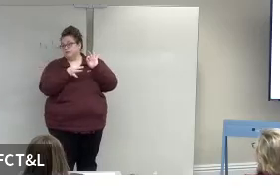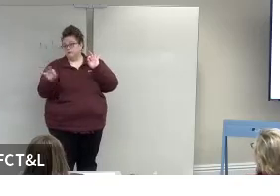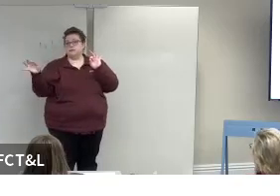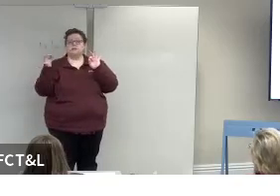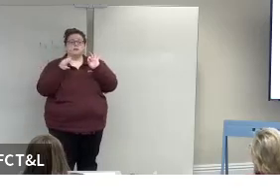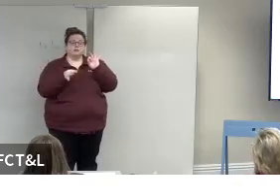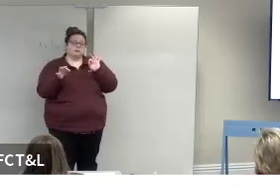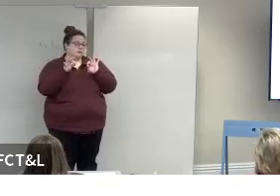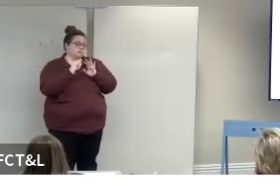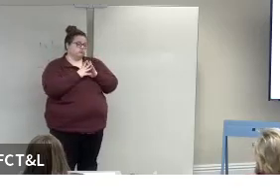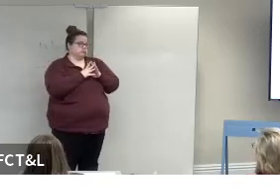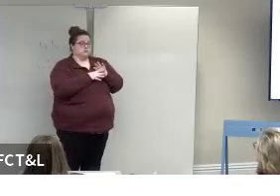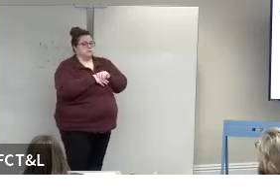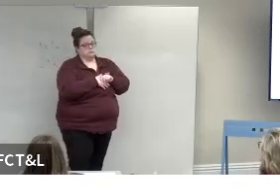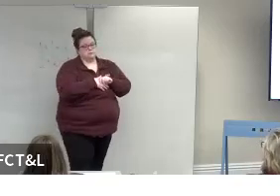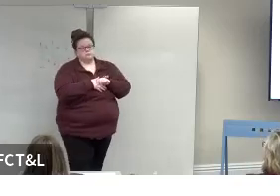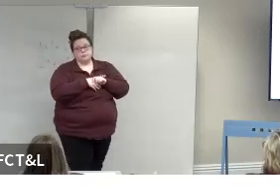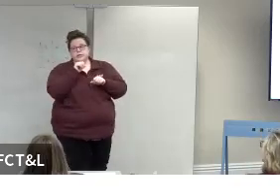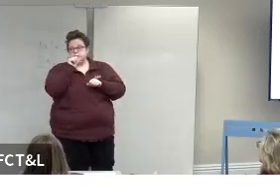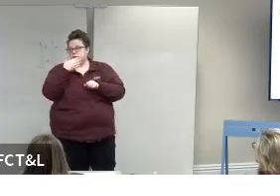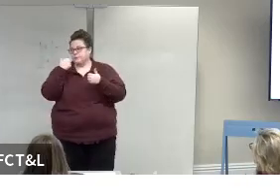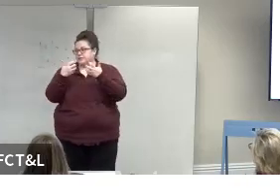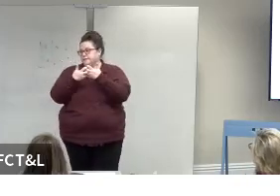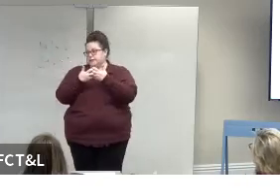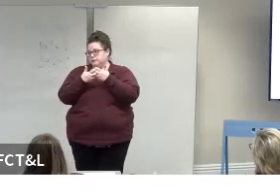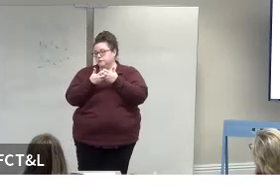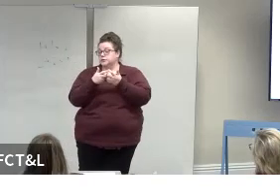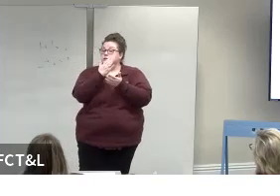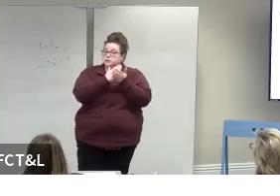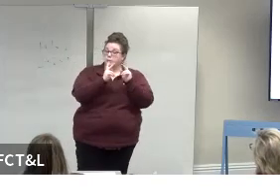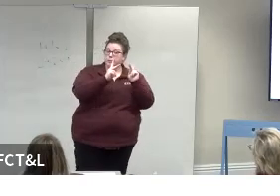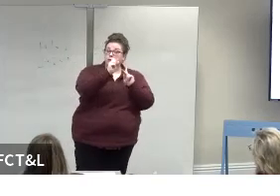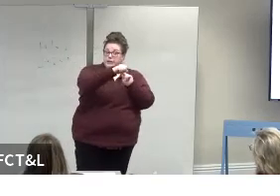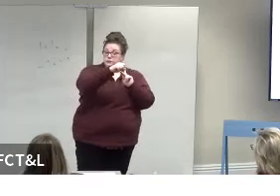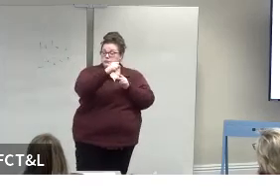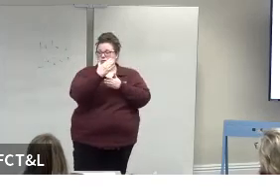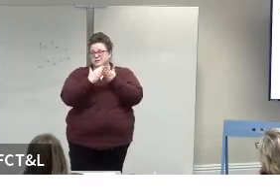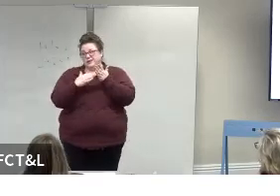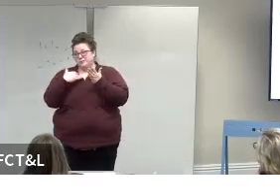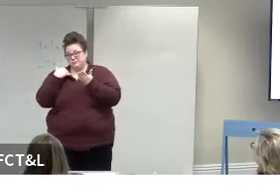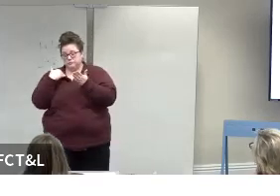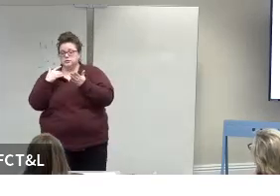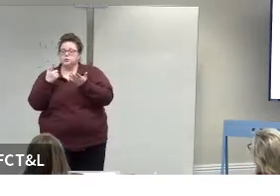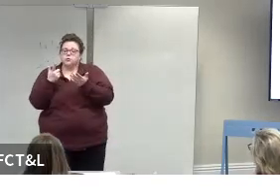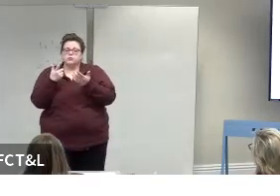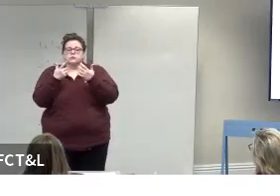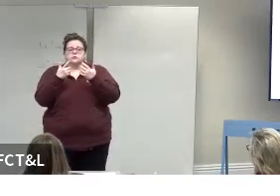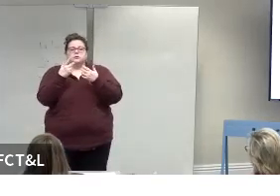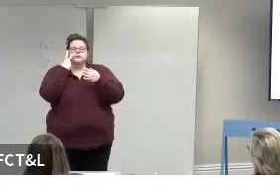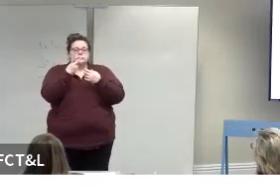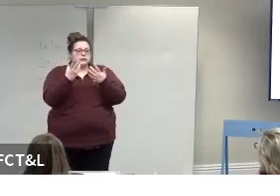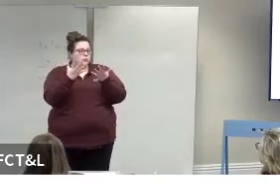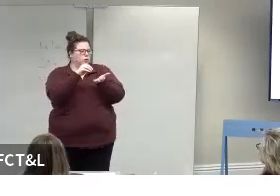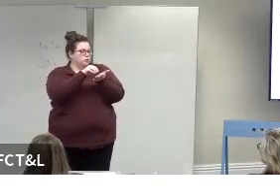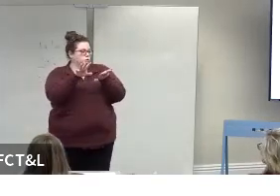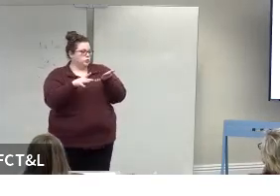and a deaf person's watching captioning and interpreters all day long, it can be very exhausting. Some people may be conducive